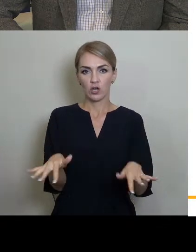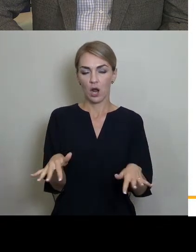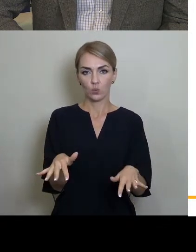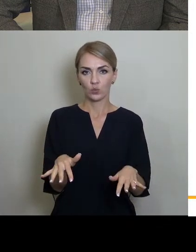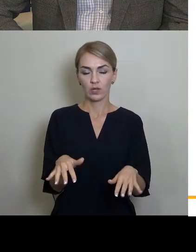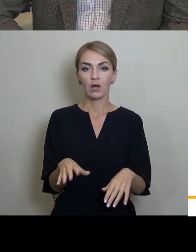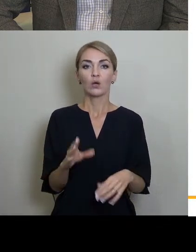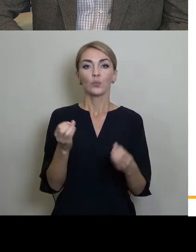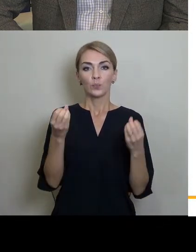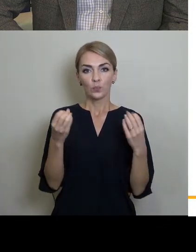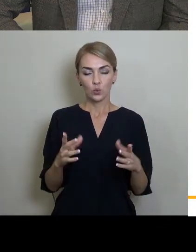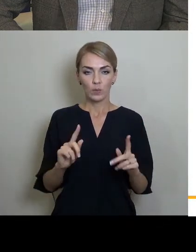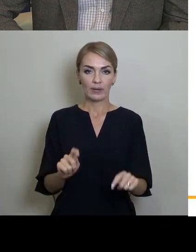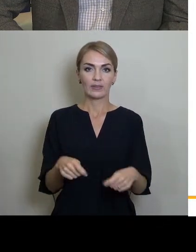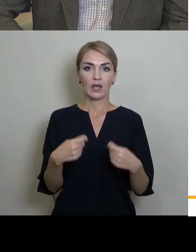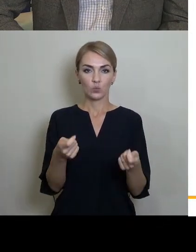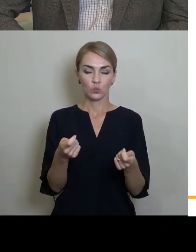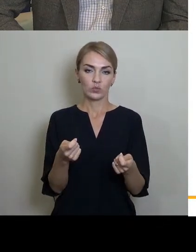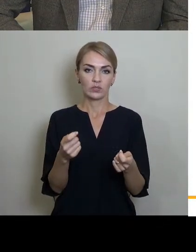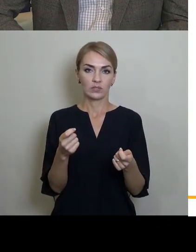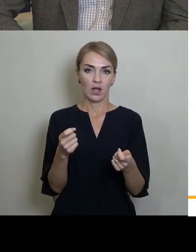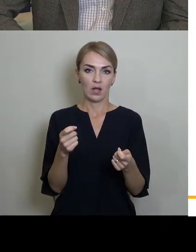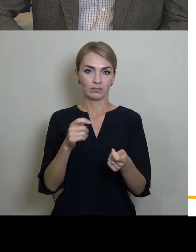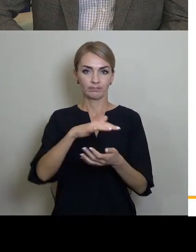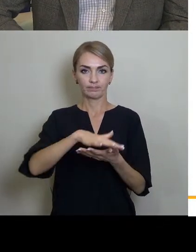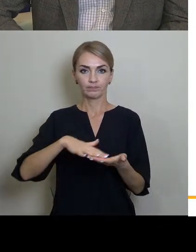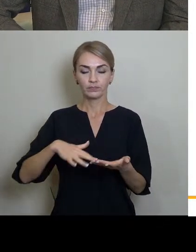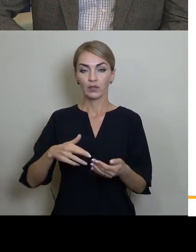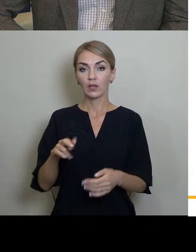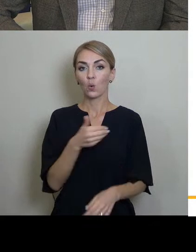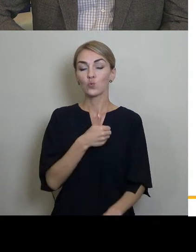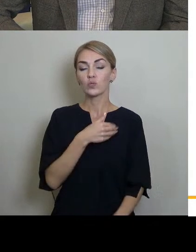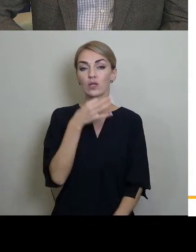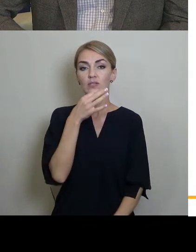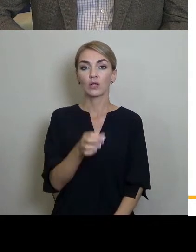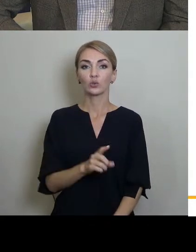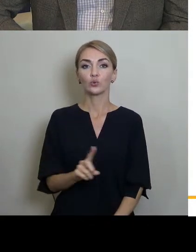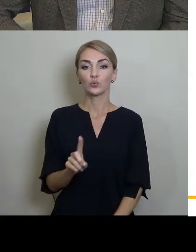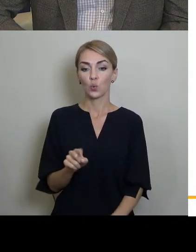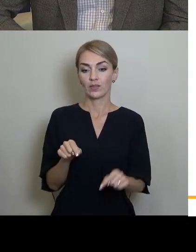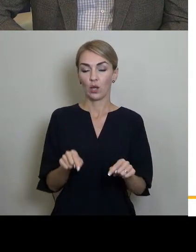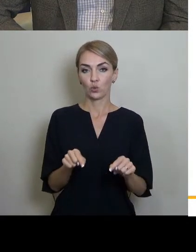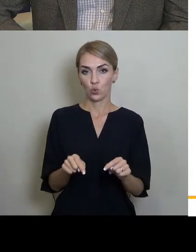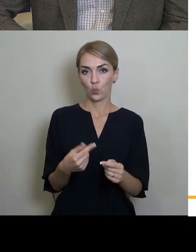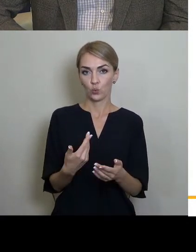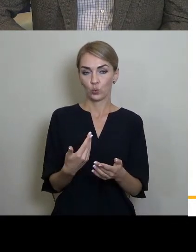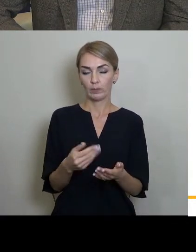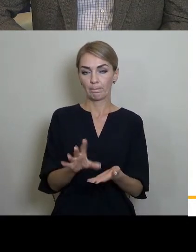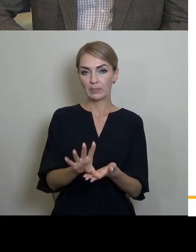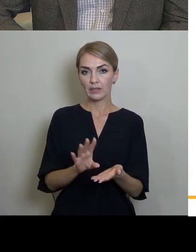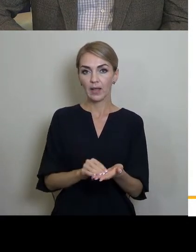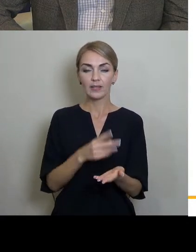uniform multi-mandate constituency. So they will be moved up, so they are not lost. But